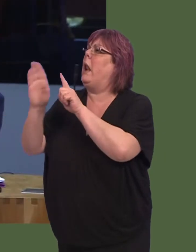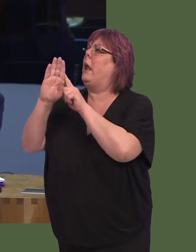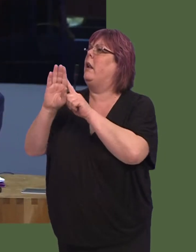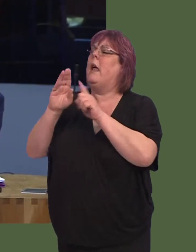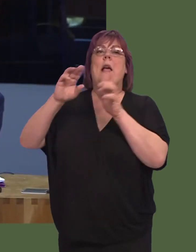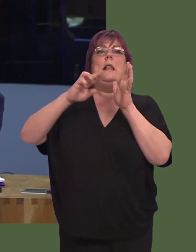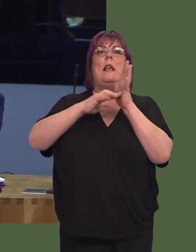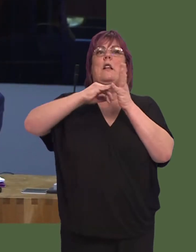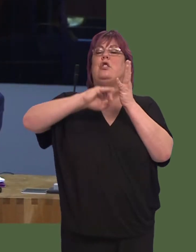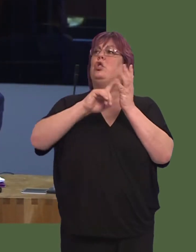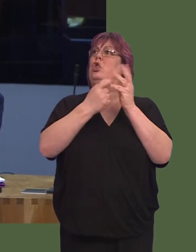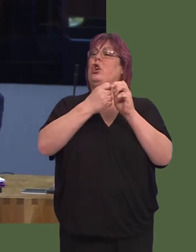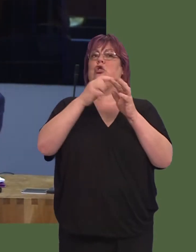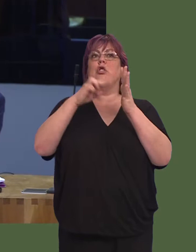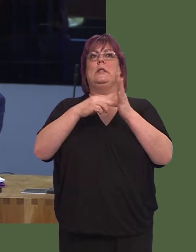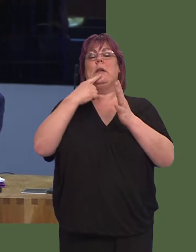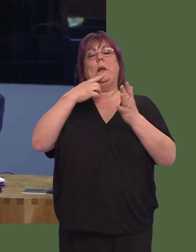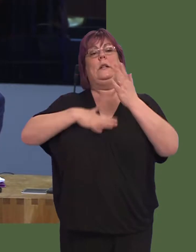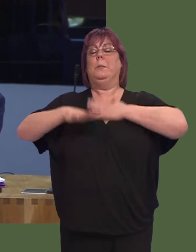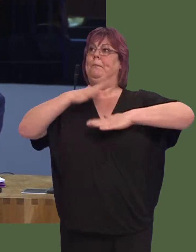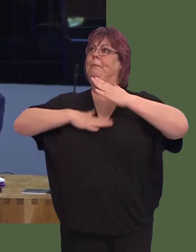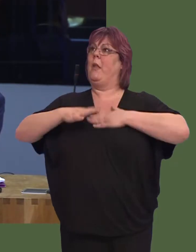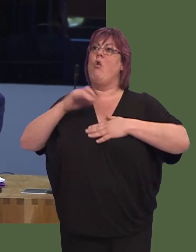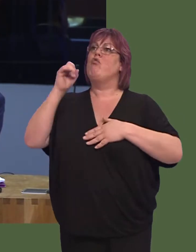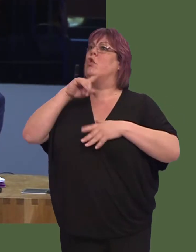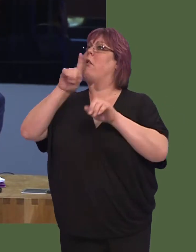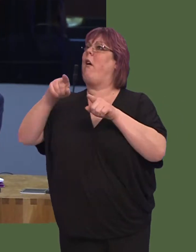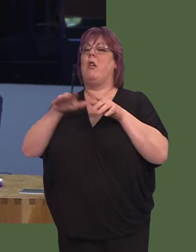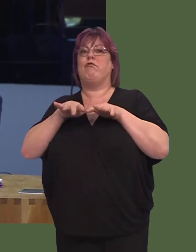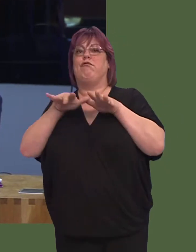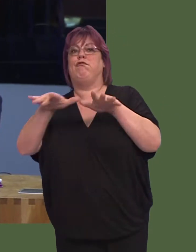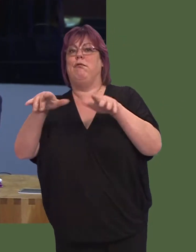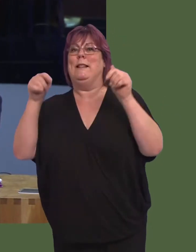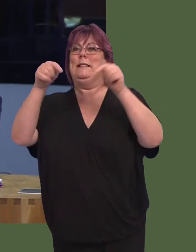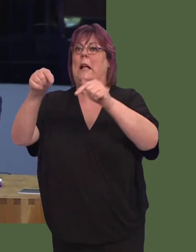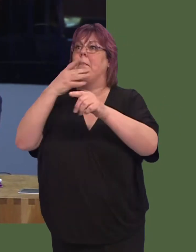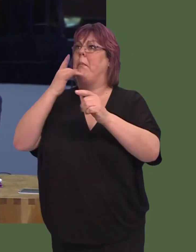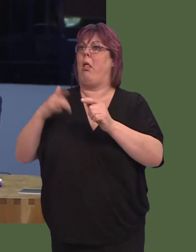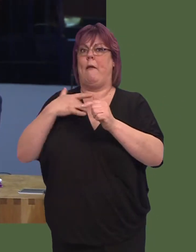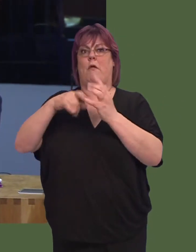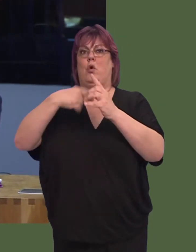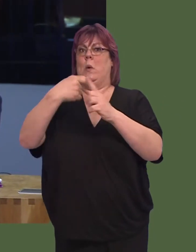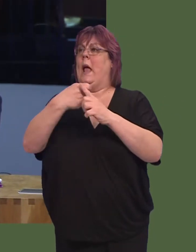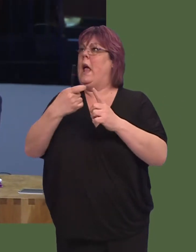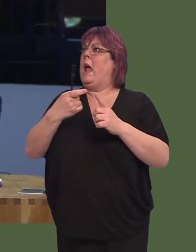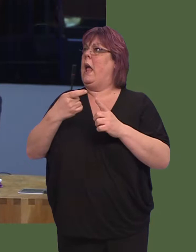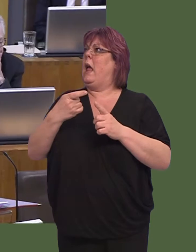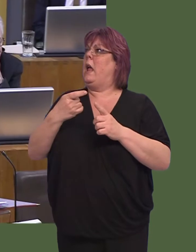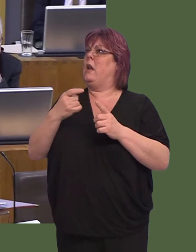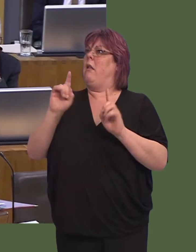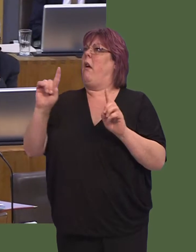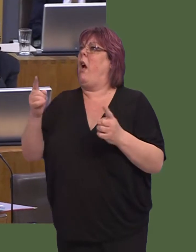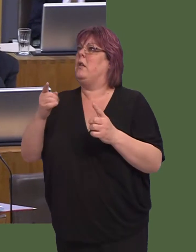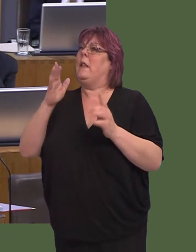required, but also a firm response. Russia simply can't be allowed to launch attacks on our streets with impunity. Does the First Minister agree with that?